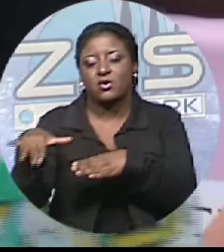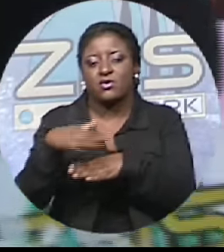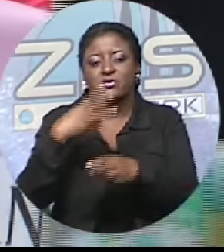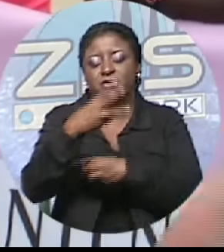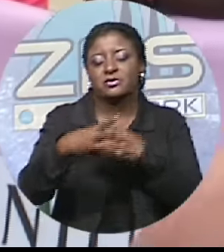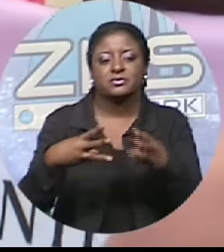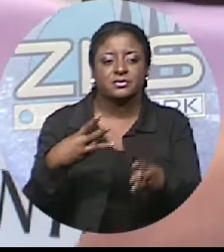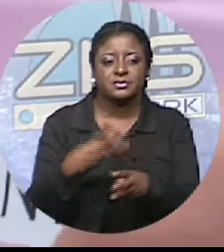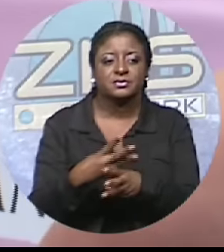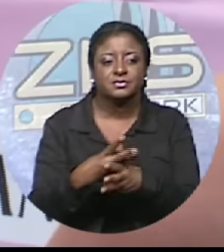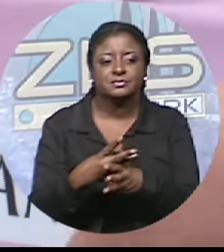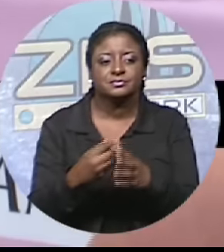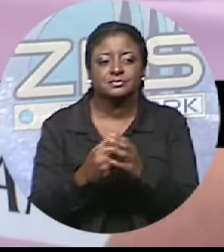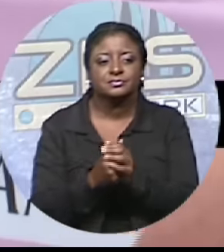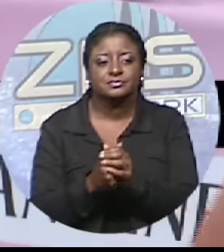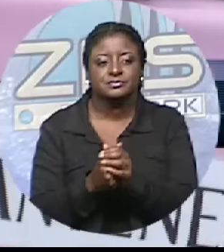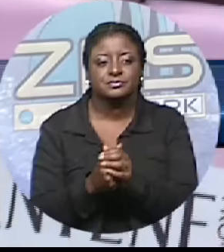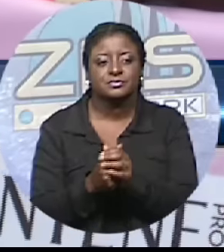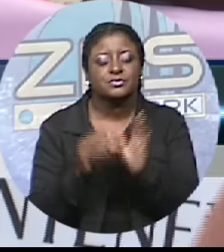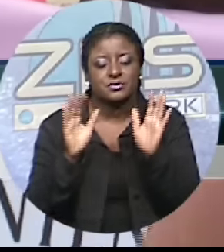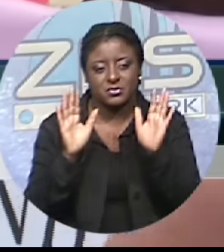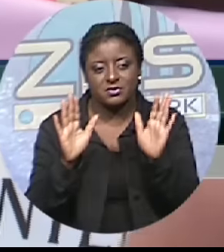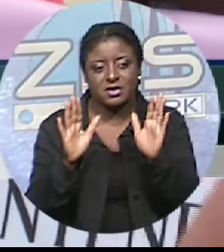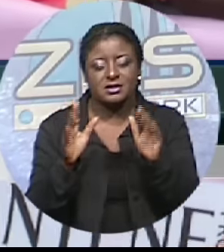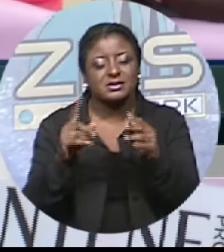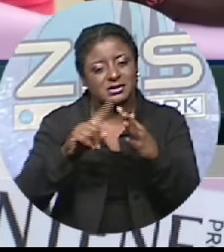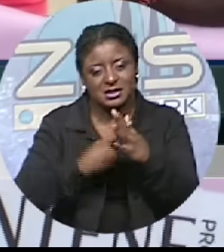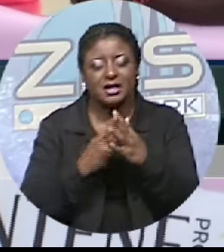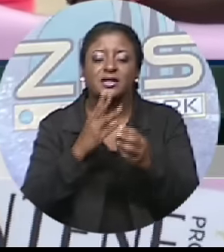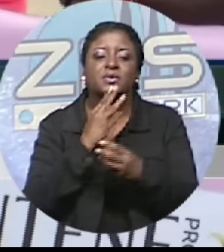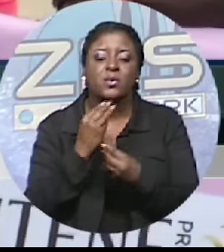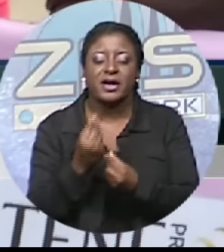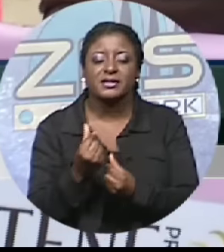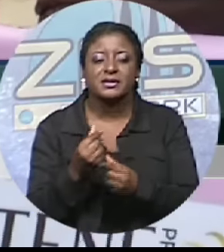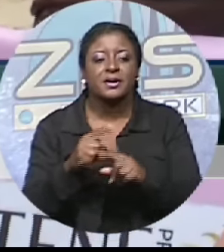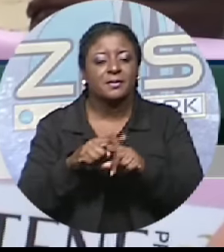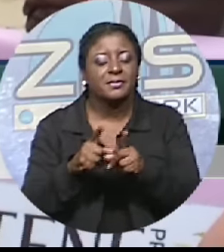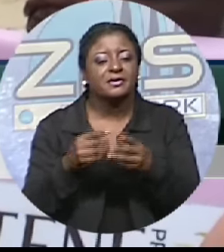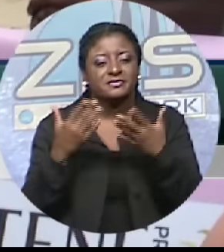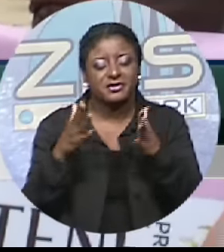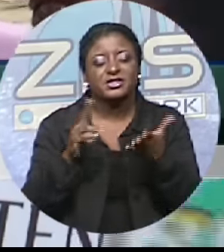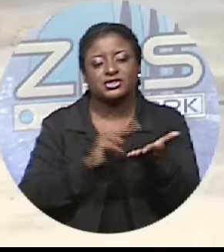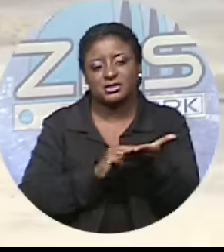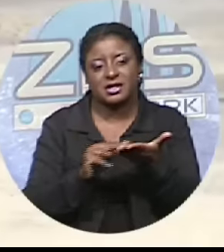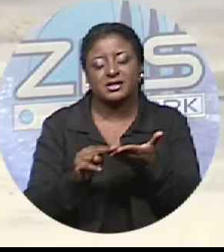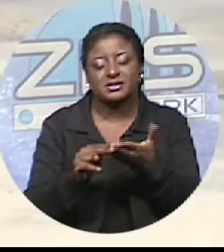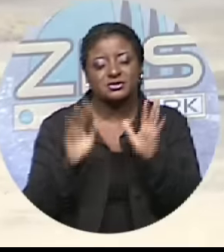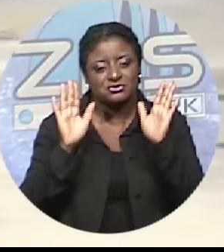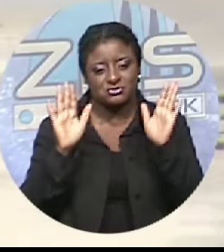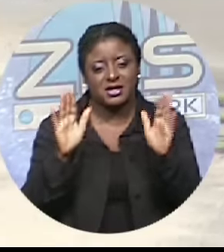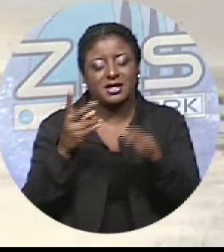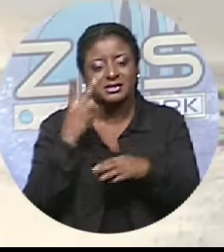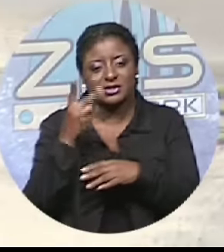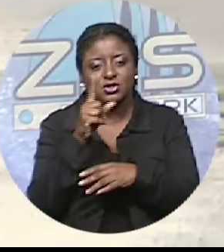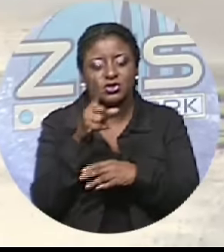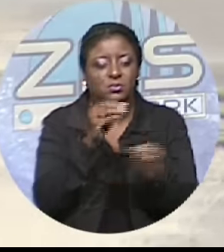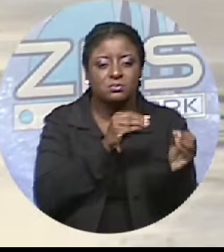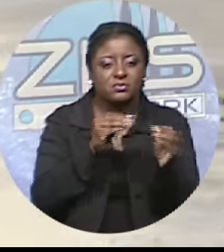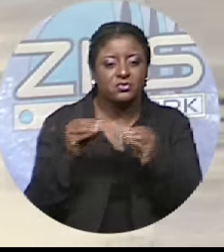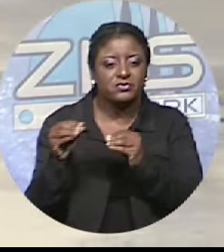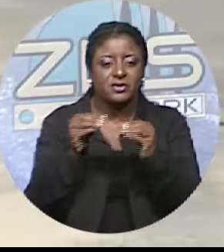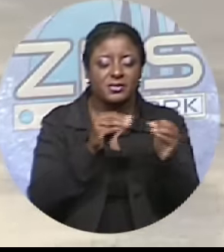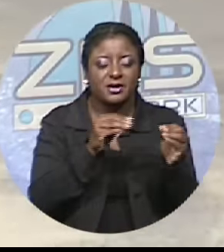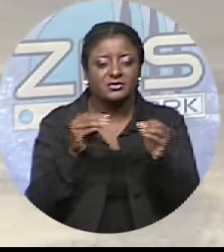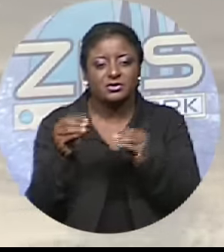did the race go for you? Good. Yeah, it's a great race. Started off wet, but finished nice. Yeah, it's great. I see you moving back and forth. Look like you're tired, you're